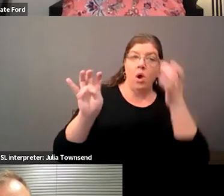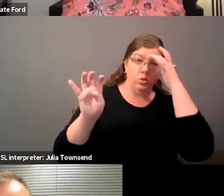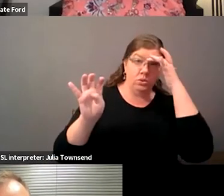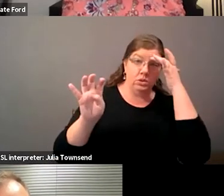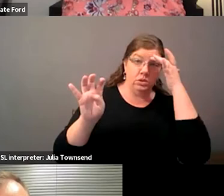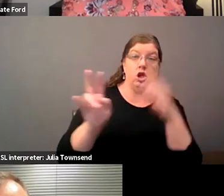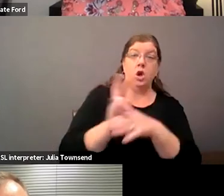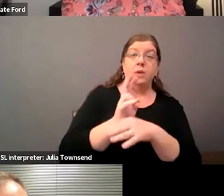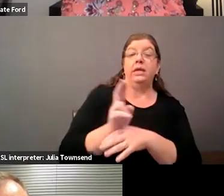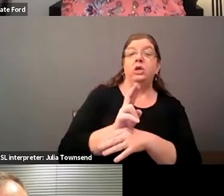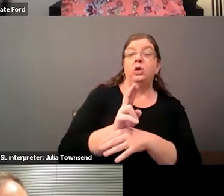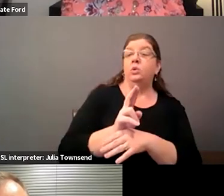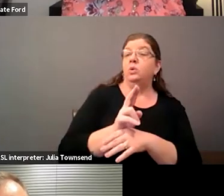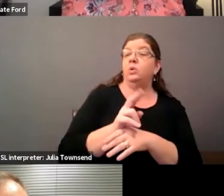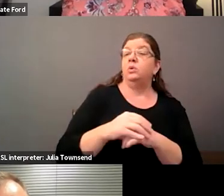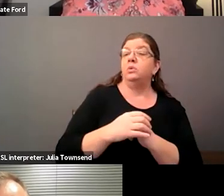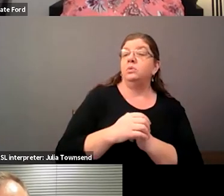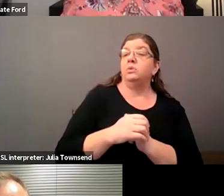used